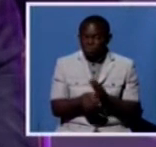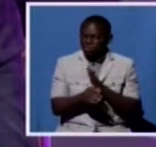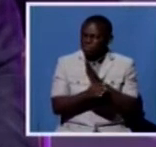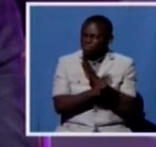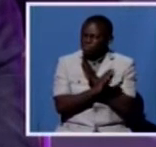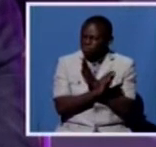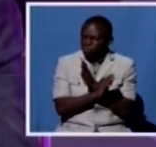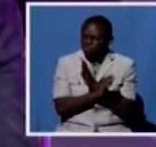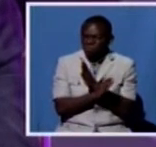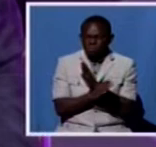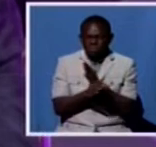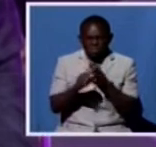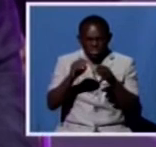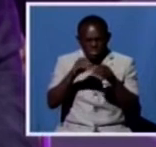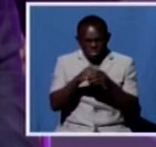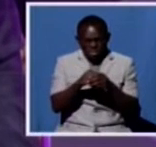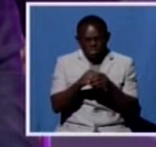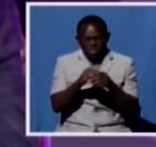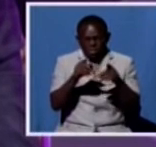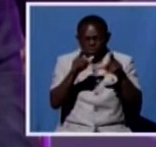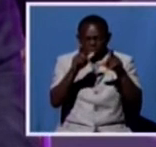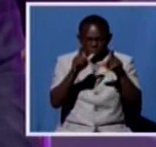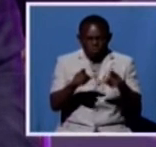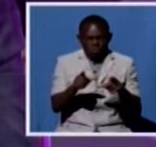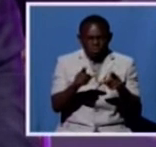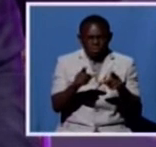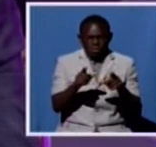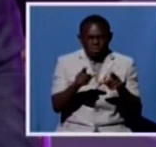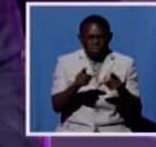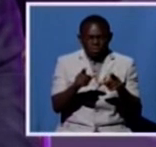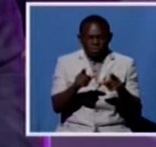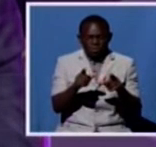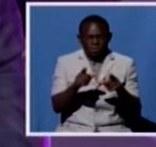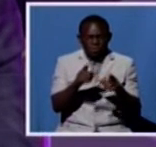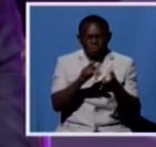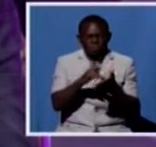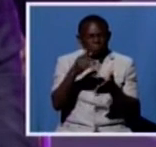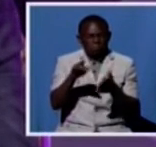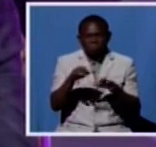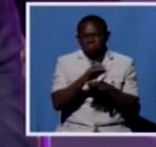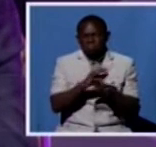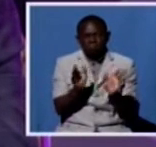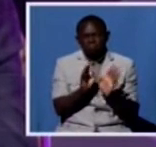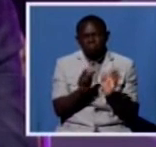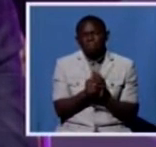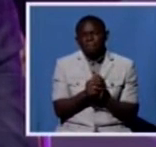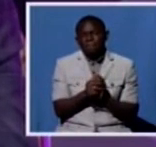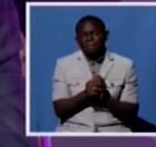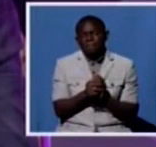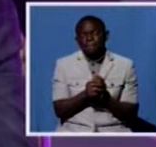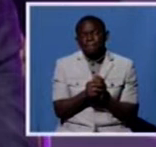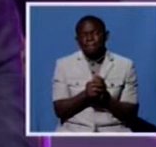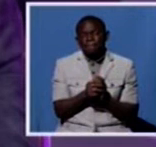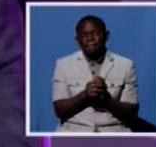slightly on the lower side comparatively. But also to mention that even as a sector, especially from the road, the